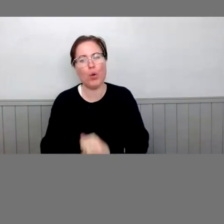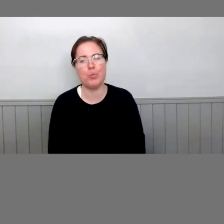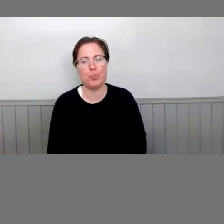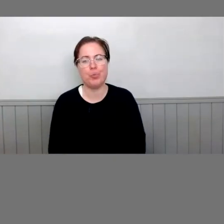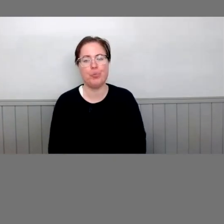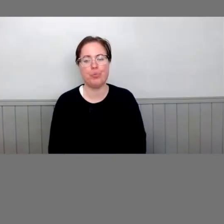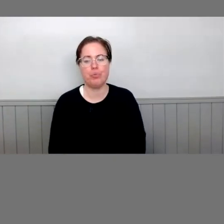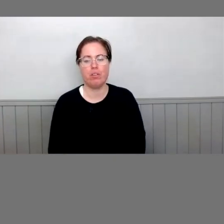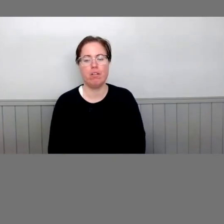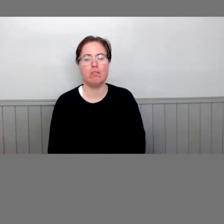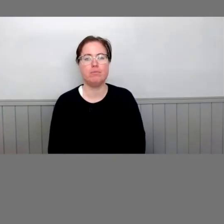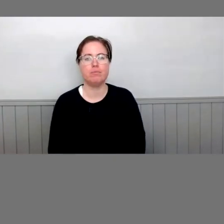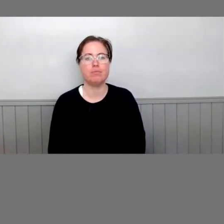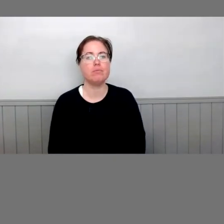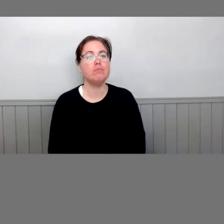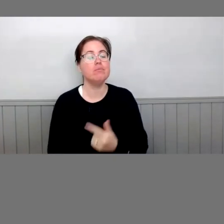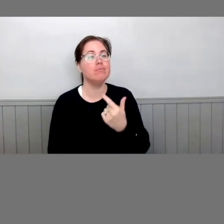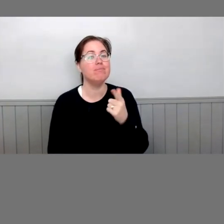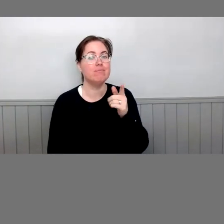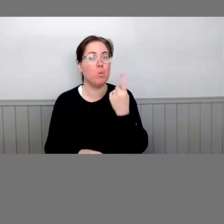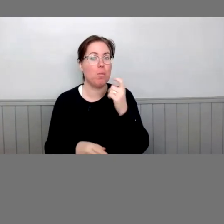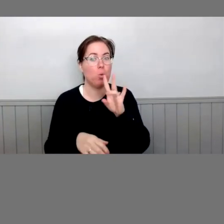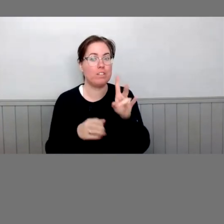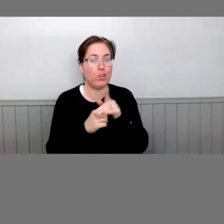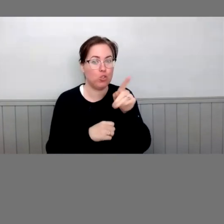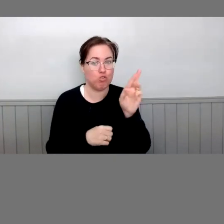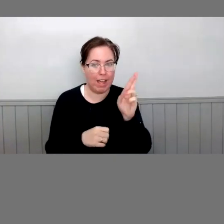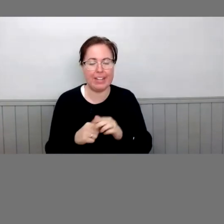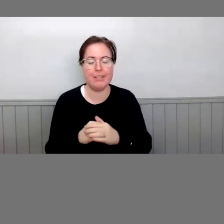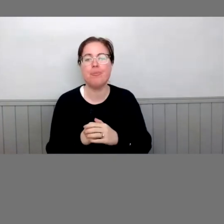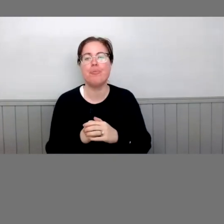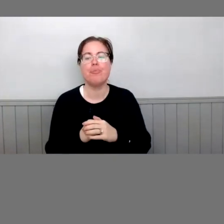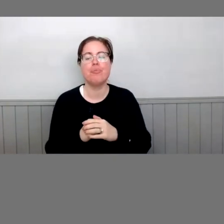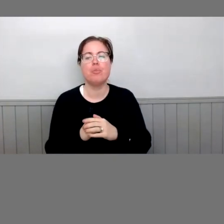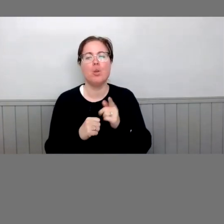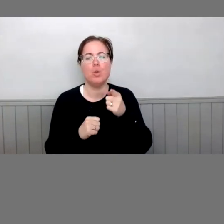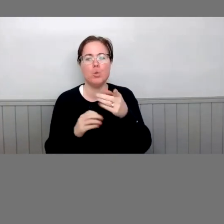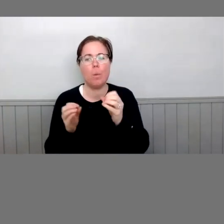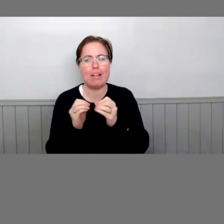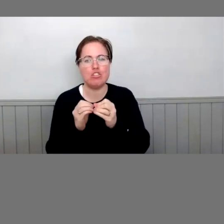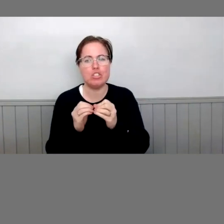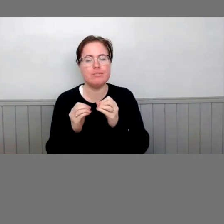Again, another question for you, Ryan, if that's all right. So this question is, you mentioned that there was